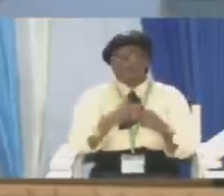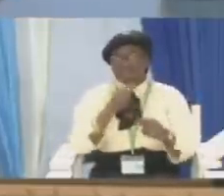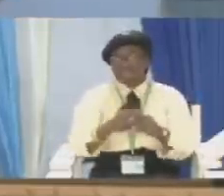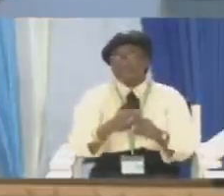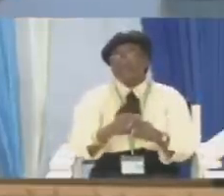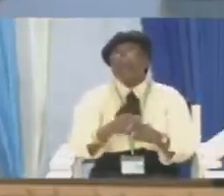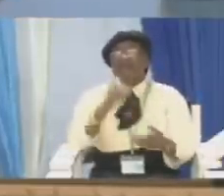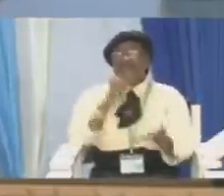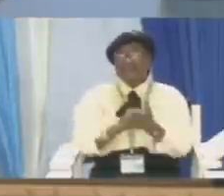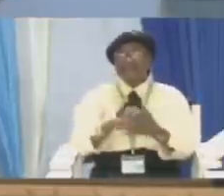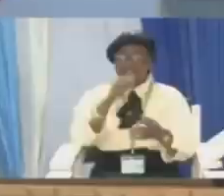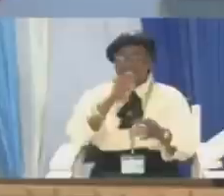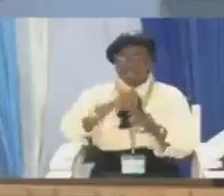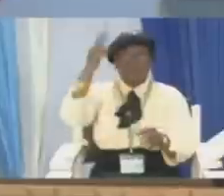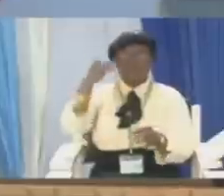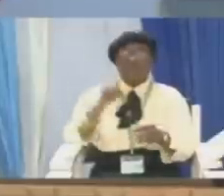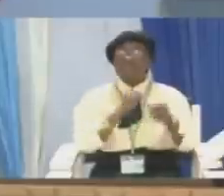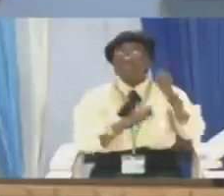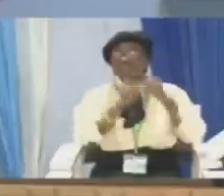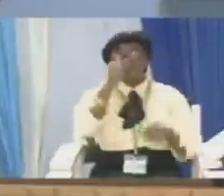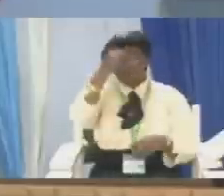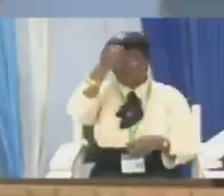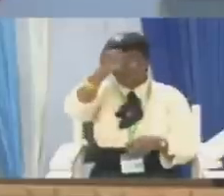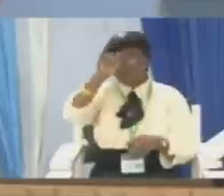disobedience, it will come out of your life today.